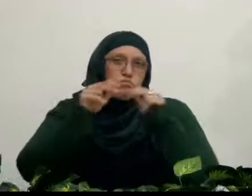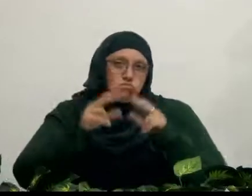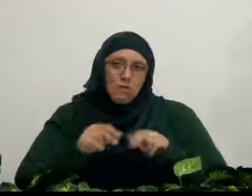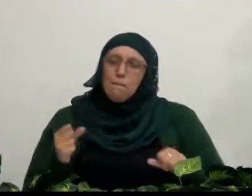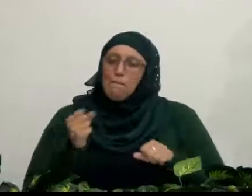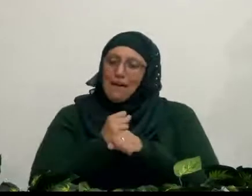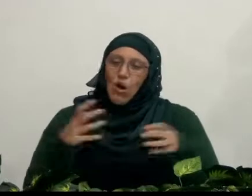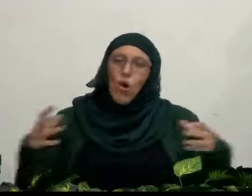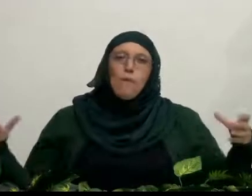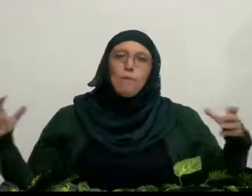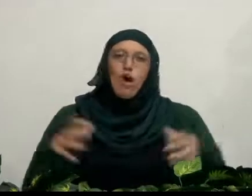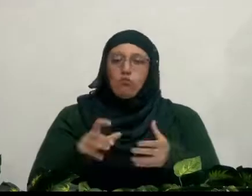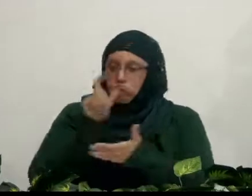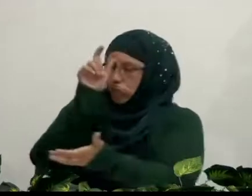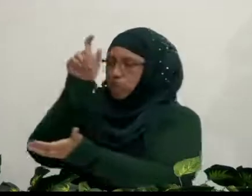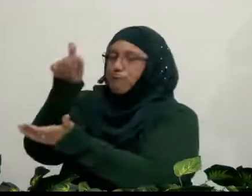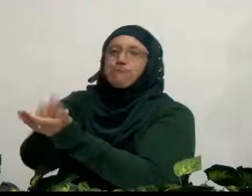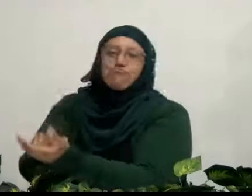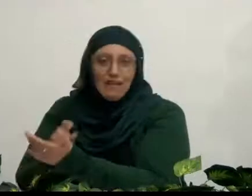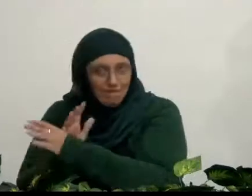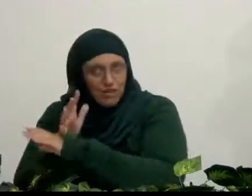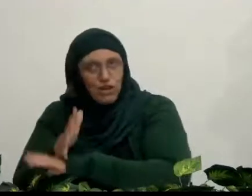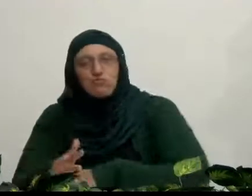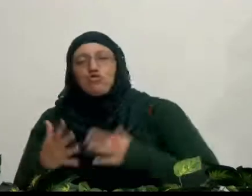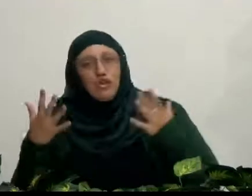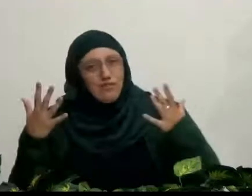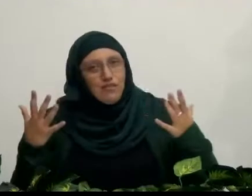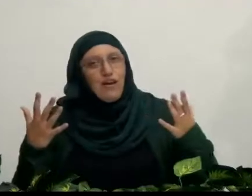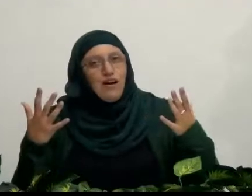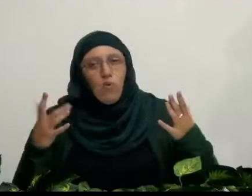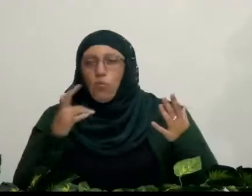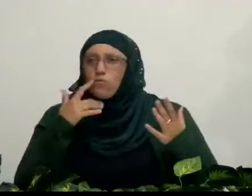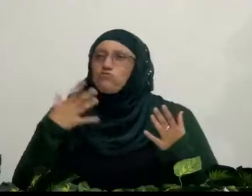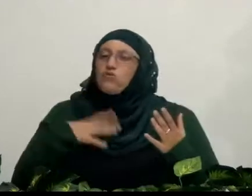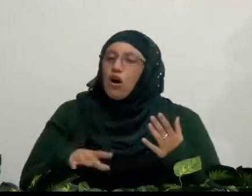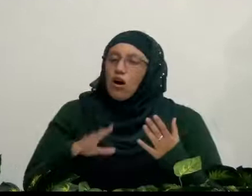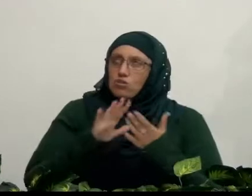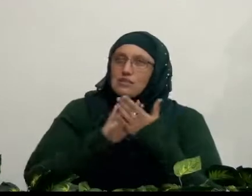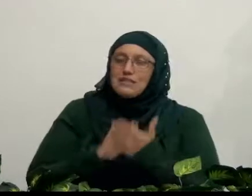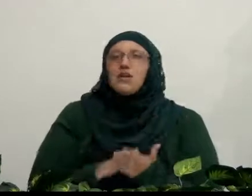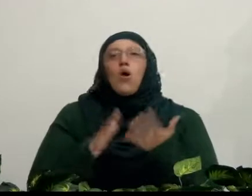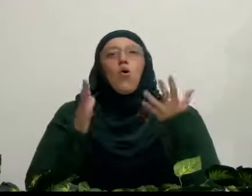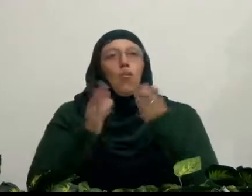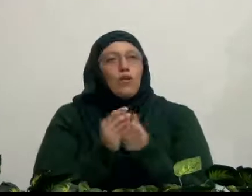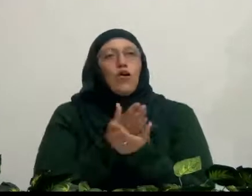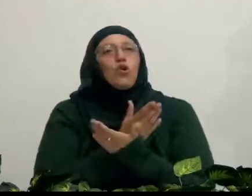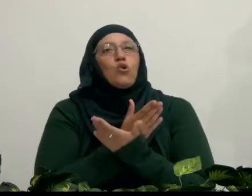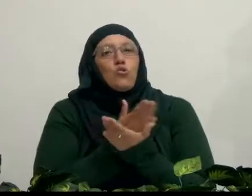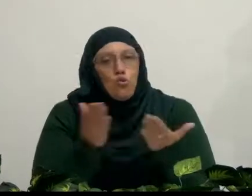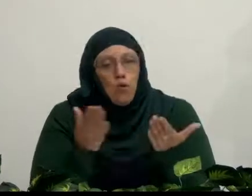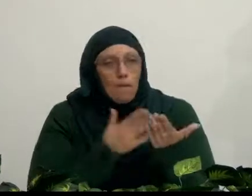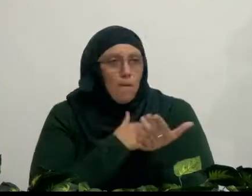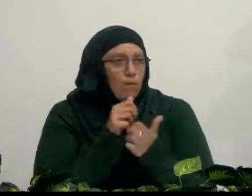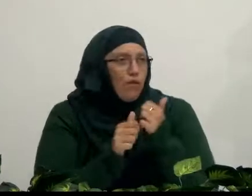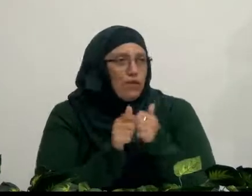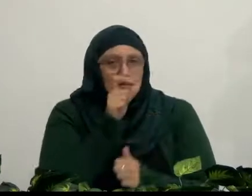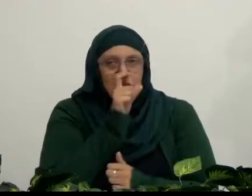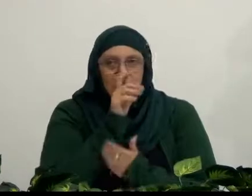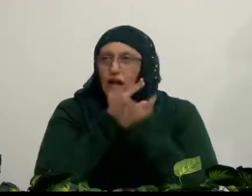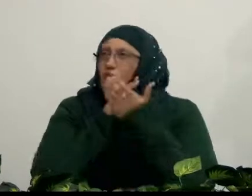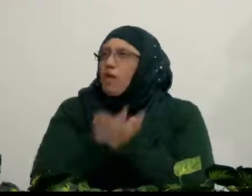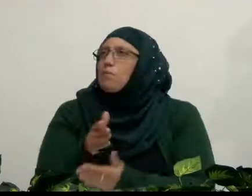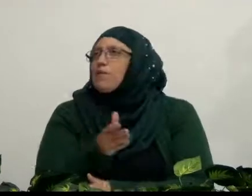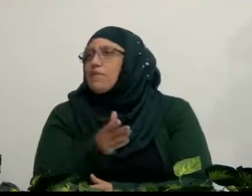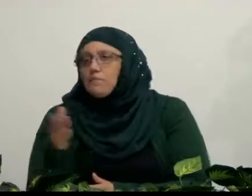combined and joint effort, inshallah, to assist with the assistance of you brothers and sisters, members of the